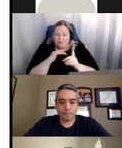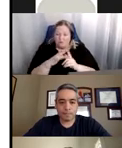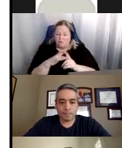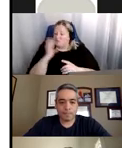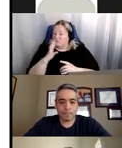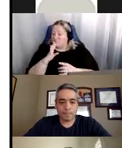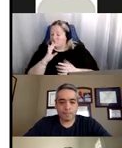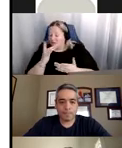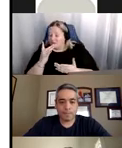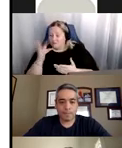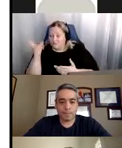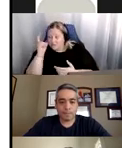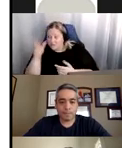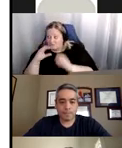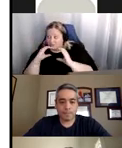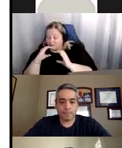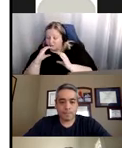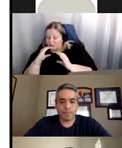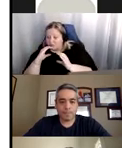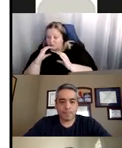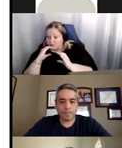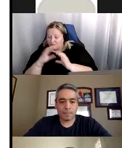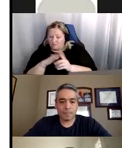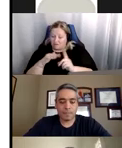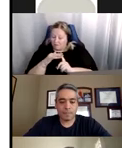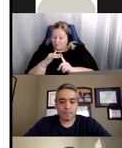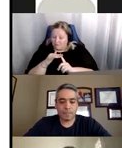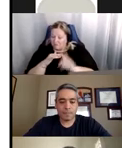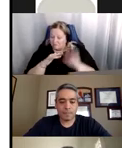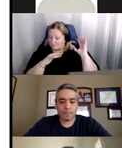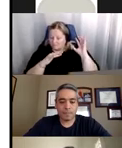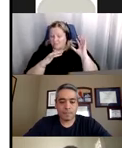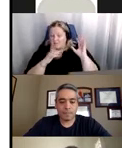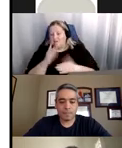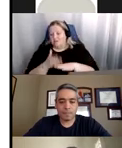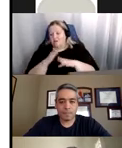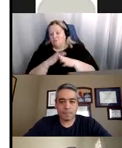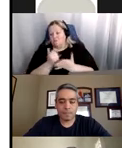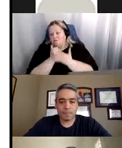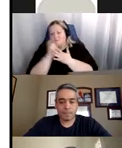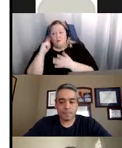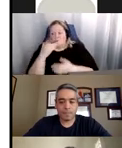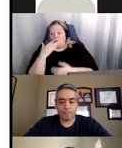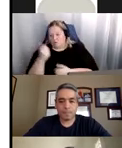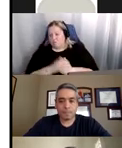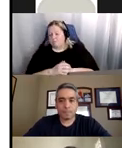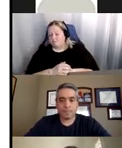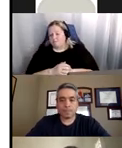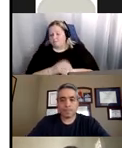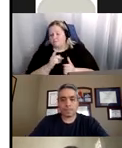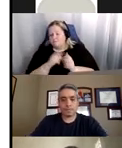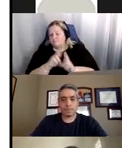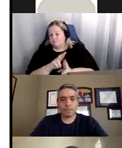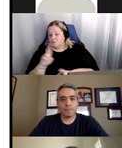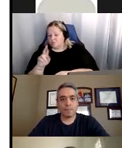to listen to their immediate environment, this can amplify the sound for you. And then to the